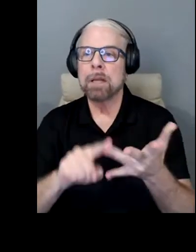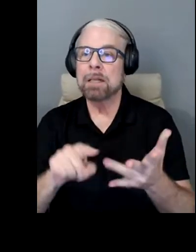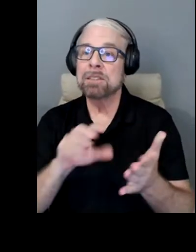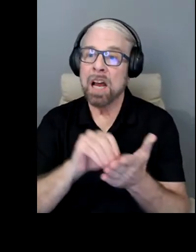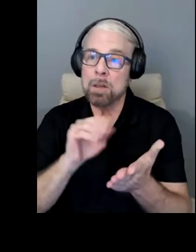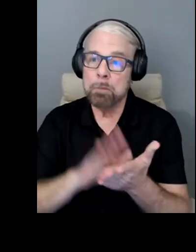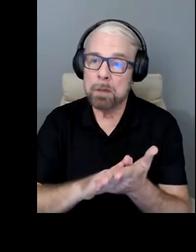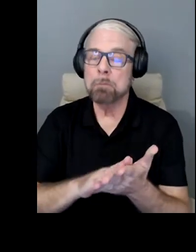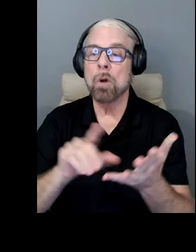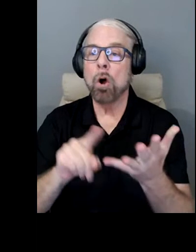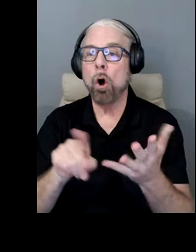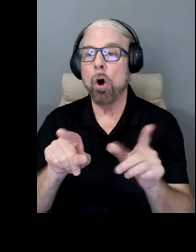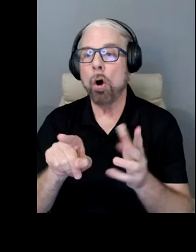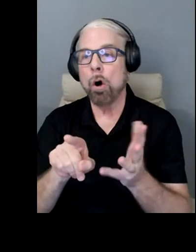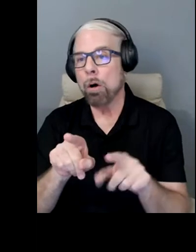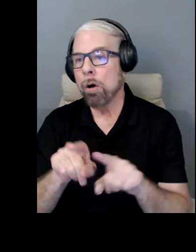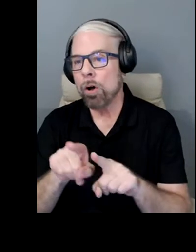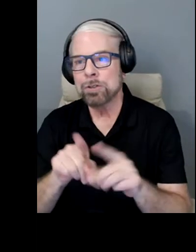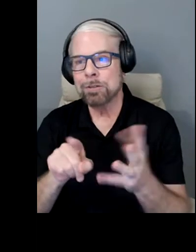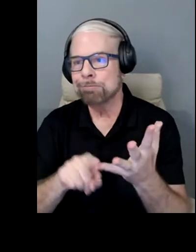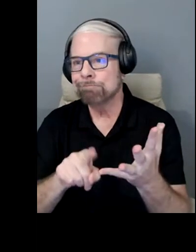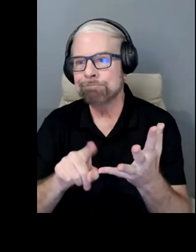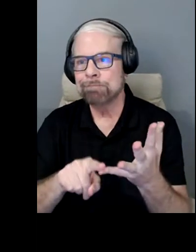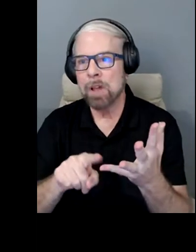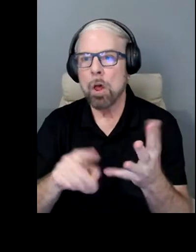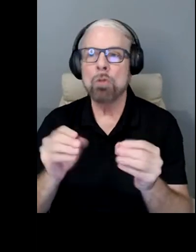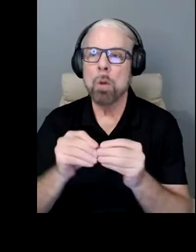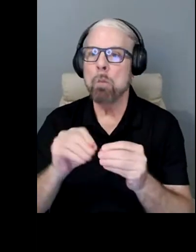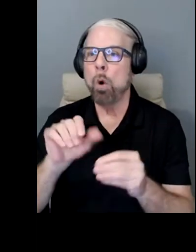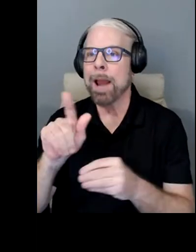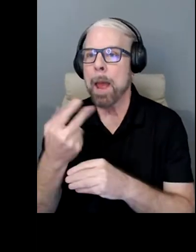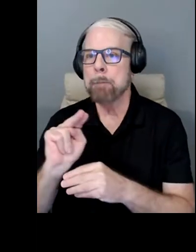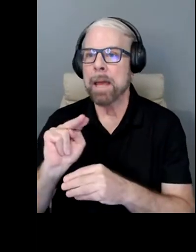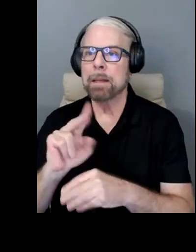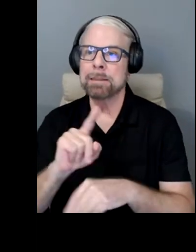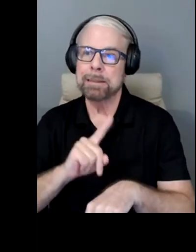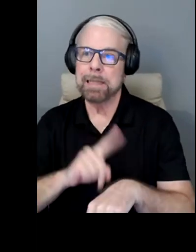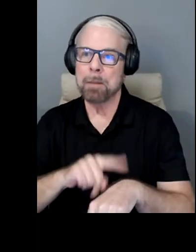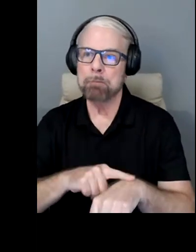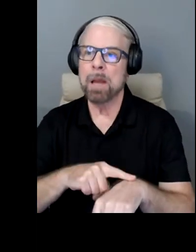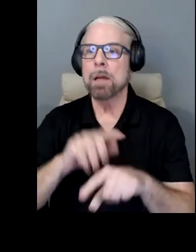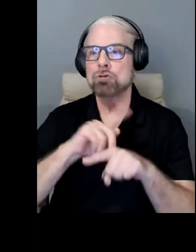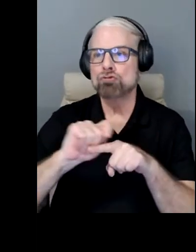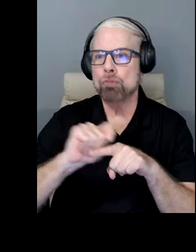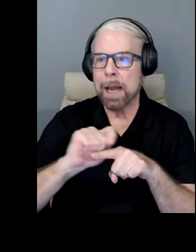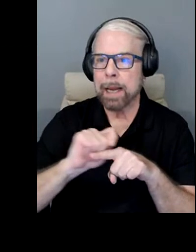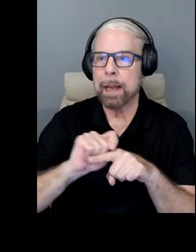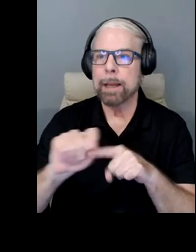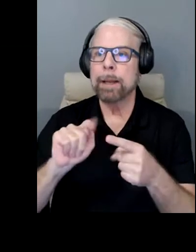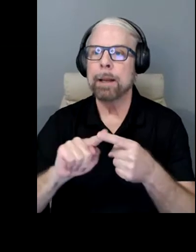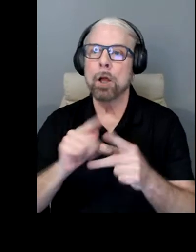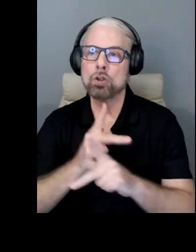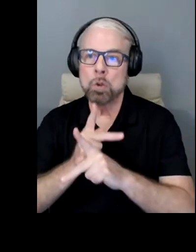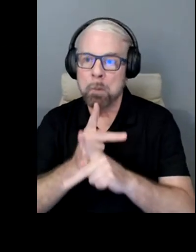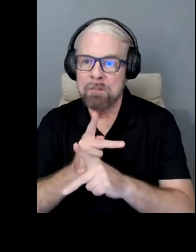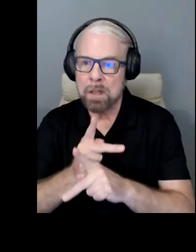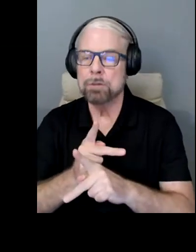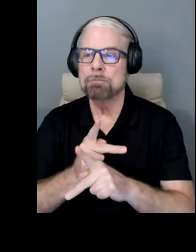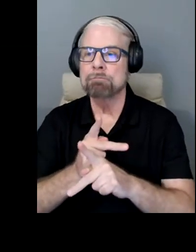documentation, as well as the other more administrative time of training and supervision